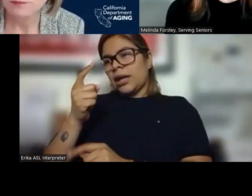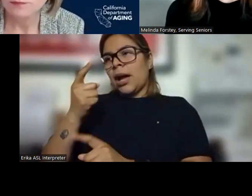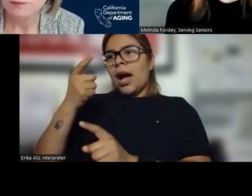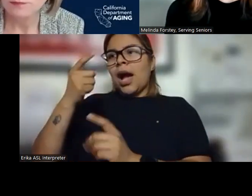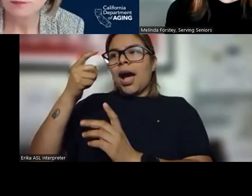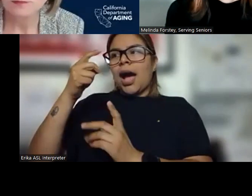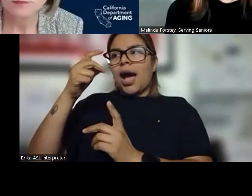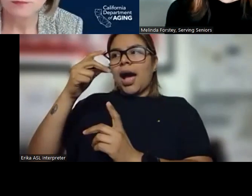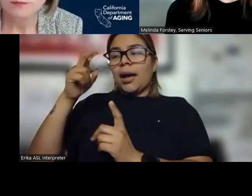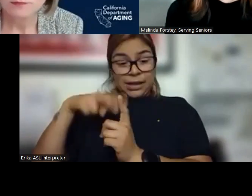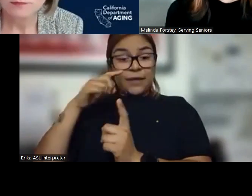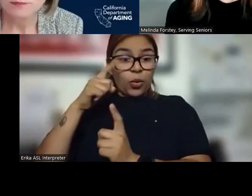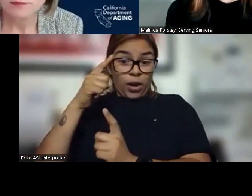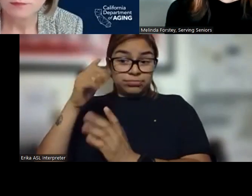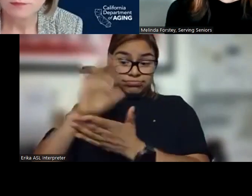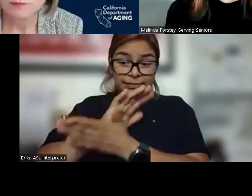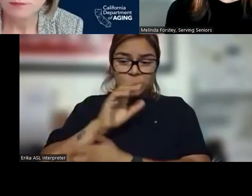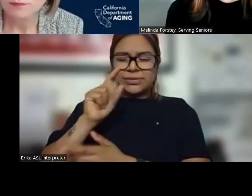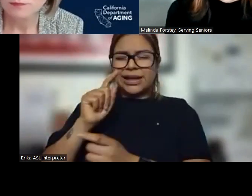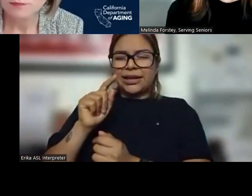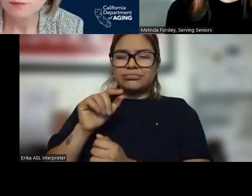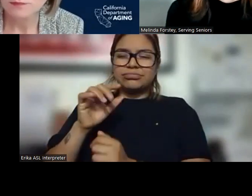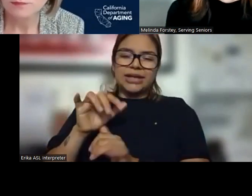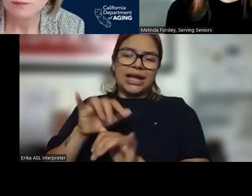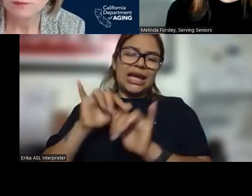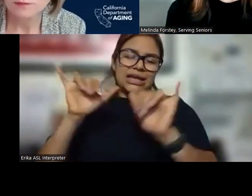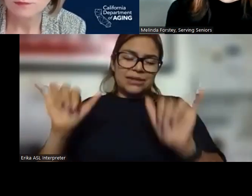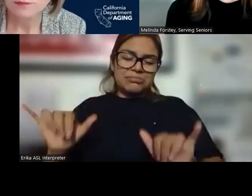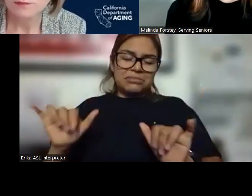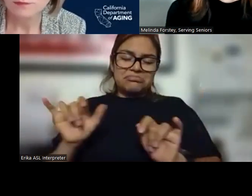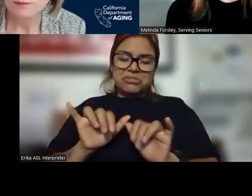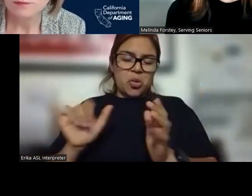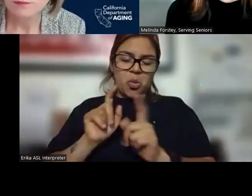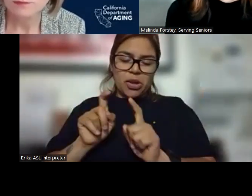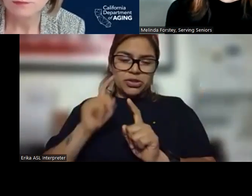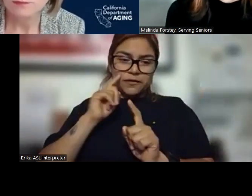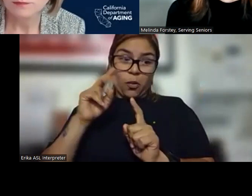bottom. So mostly the questions are the same, right, on every application.